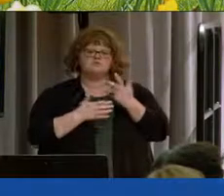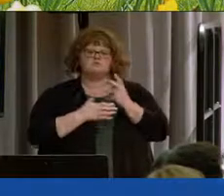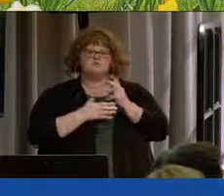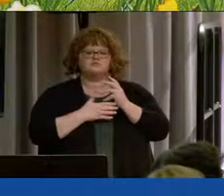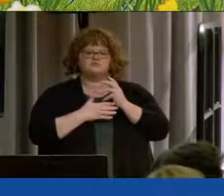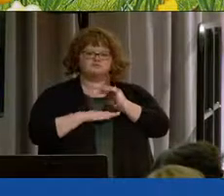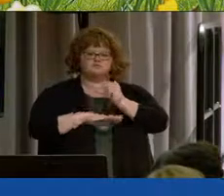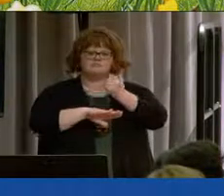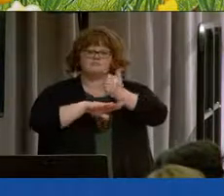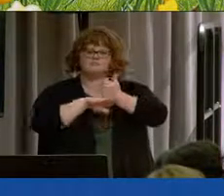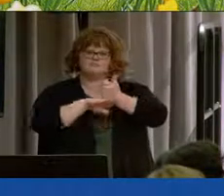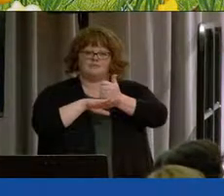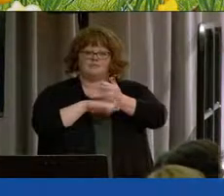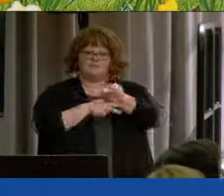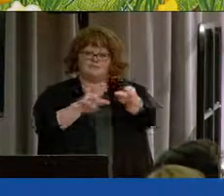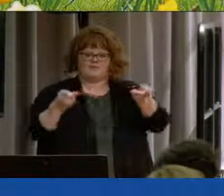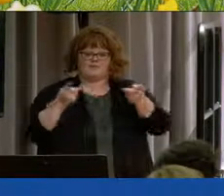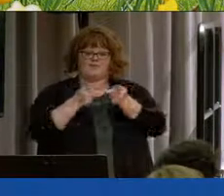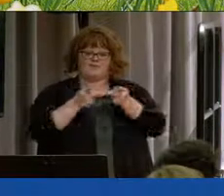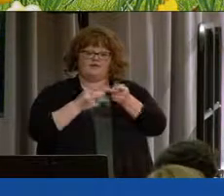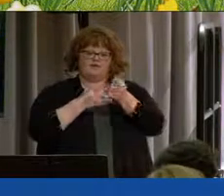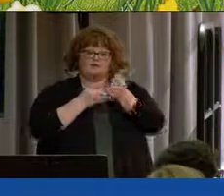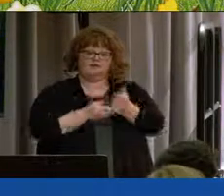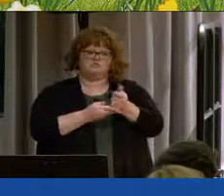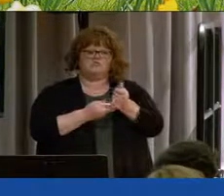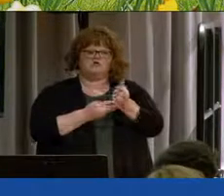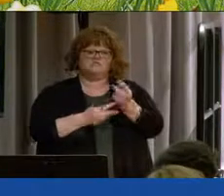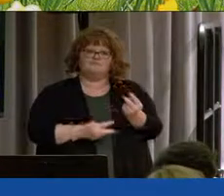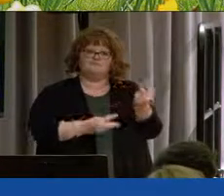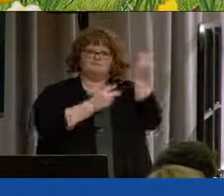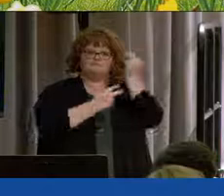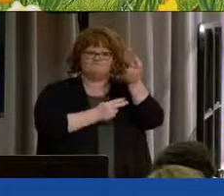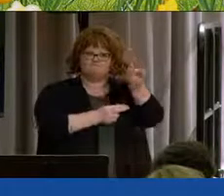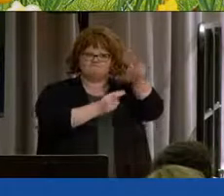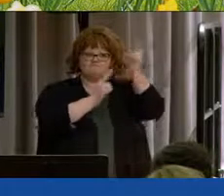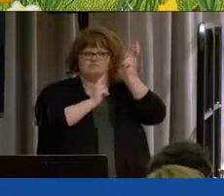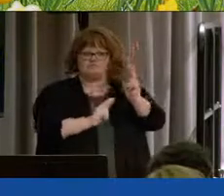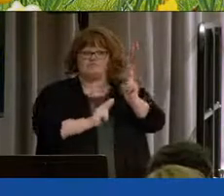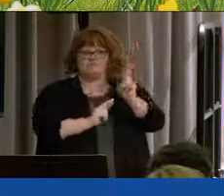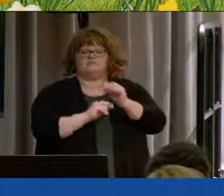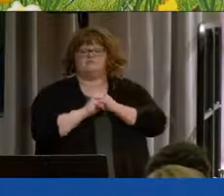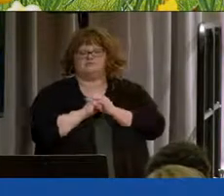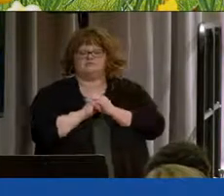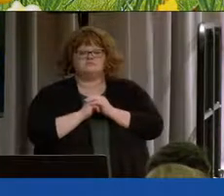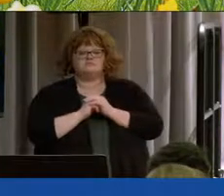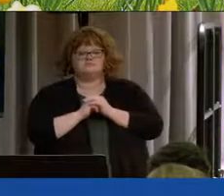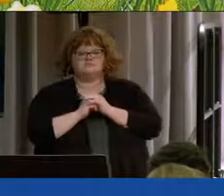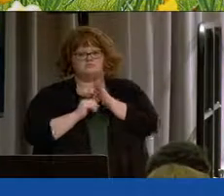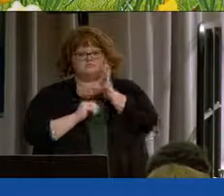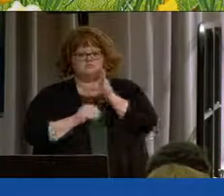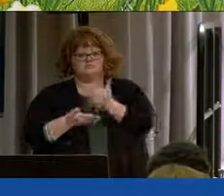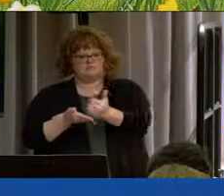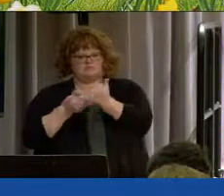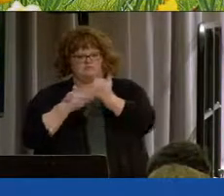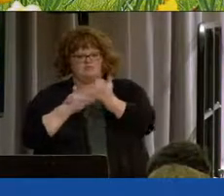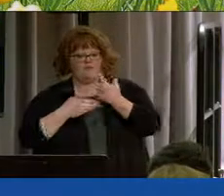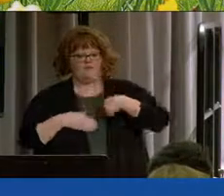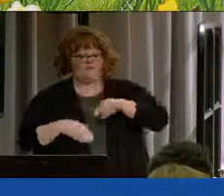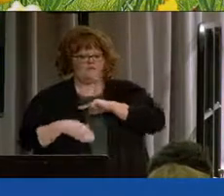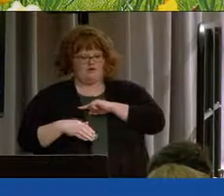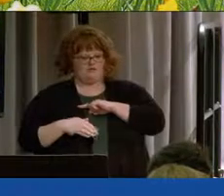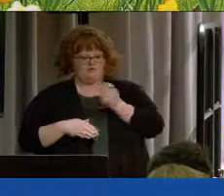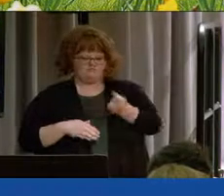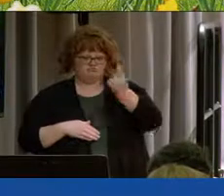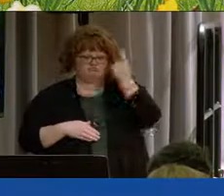go beyond our own thinking but expand to what is it that we have learned about war